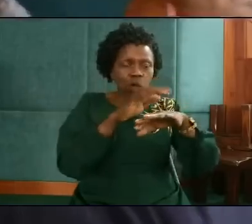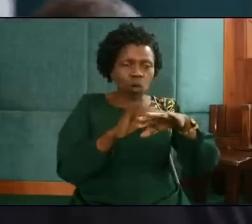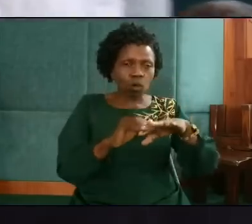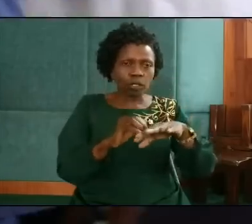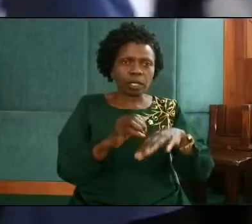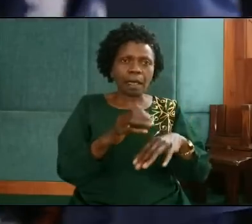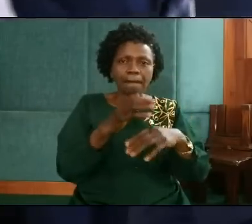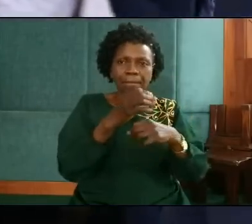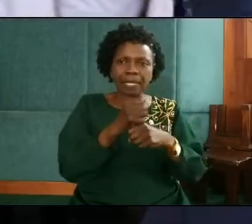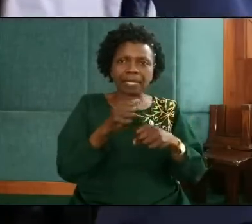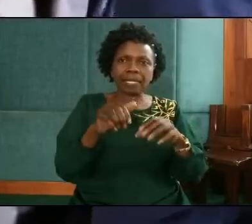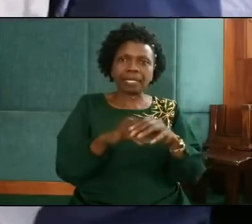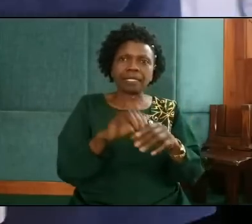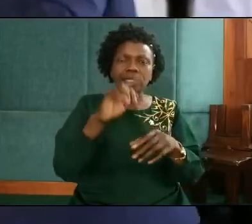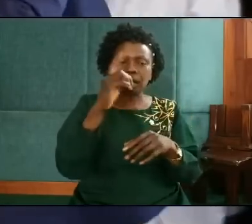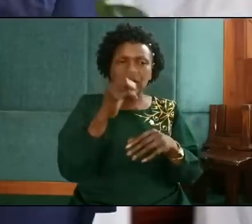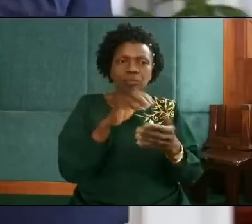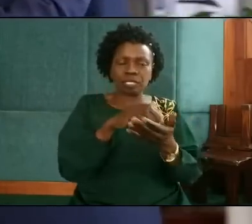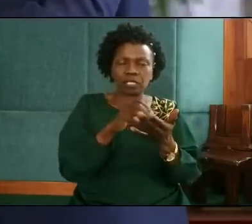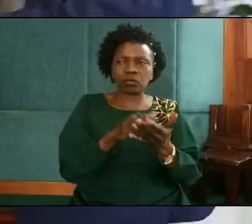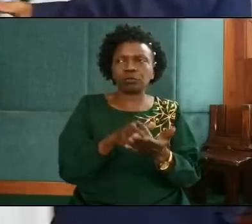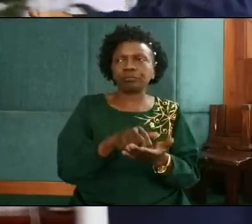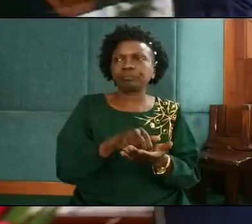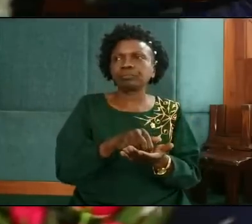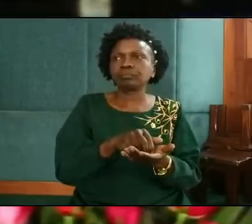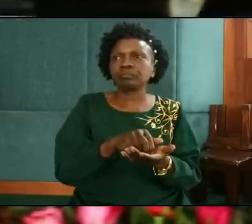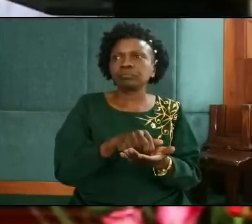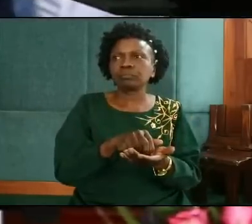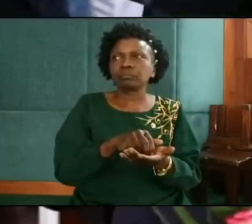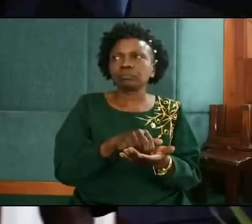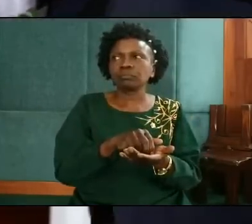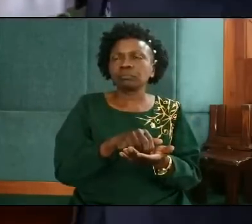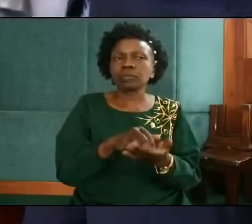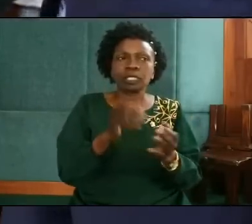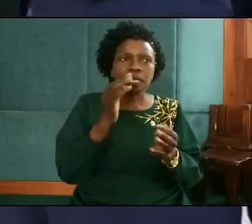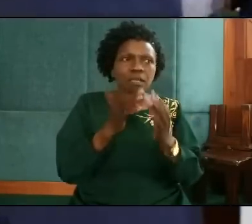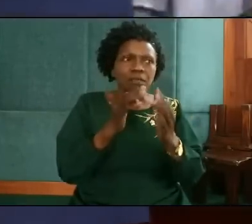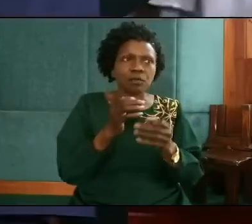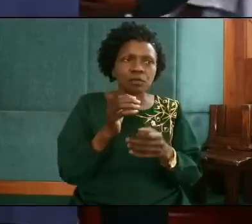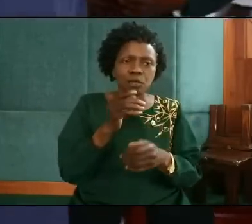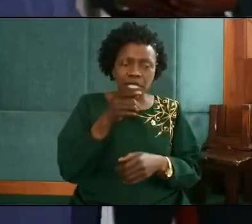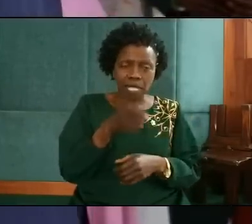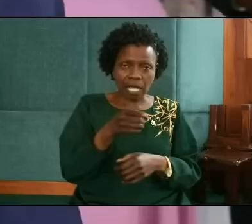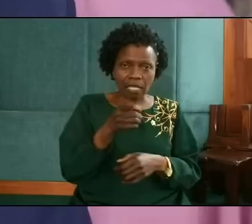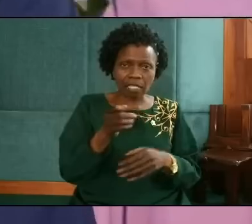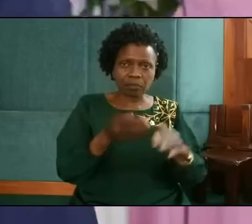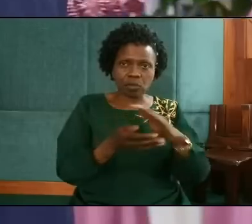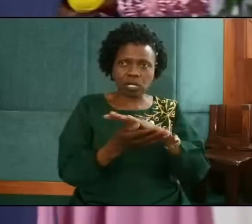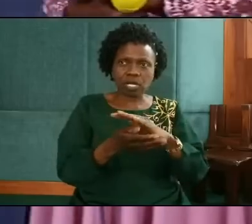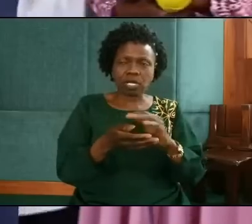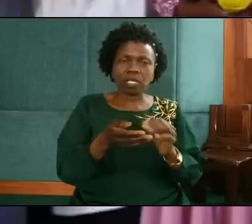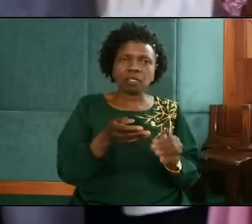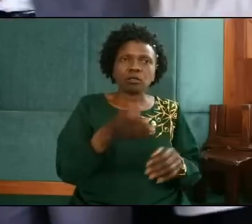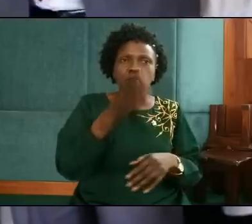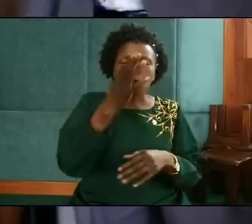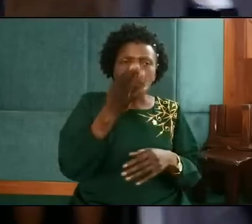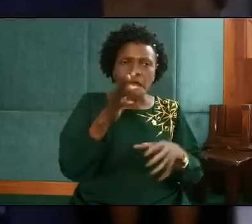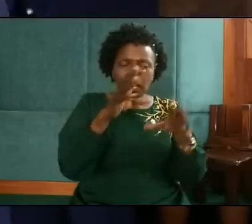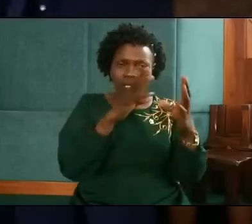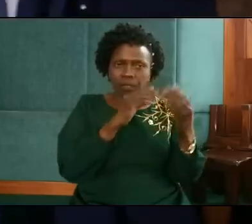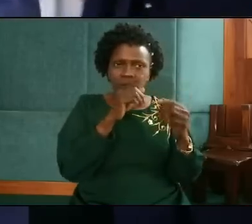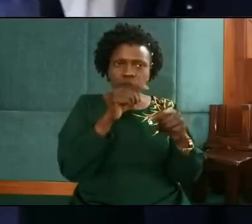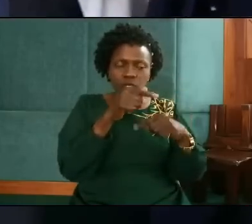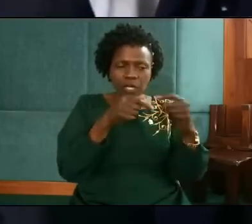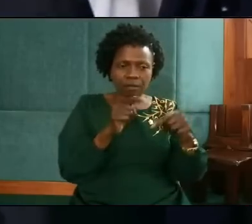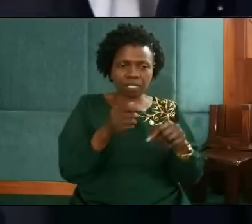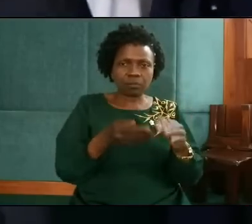Central. If you're in the church, God didn't bring you here by accident. If you're here this morning, the Lord brought you here this morning, perhaps